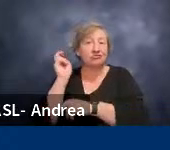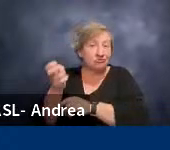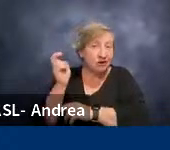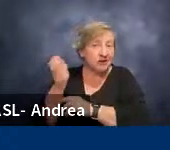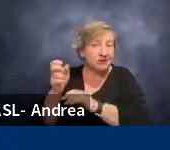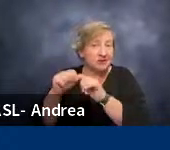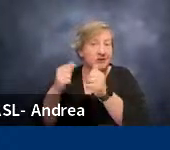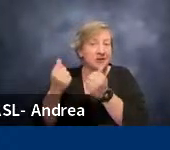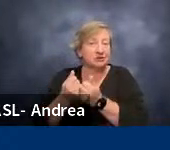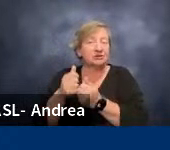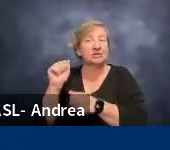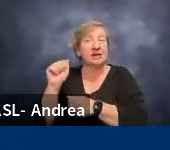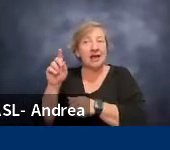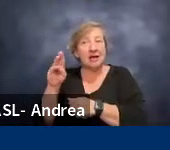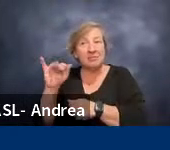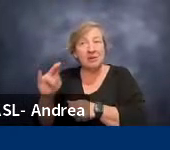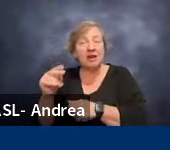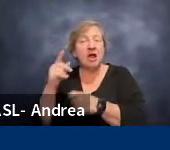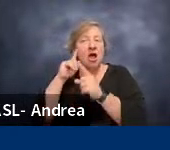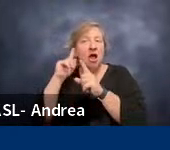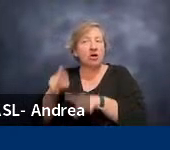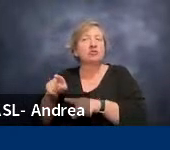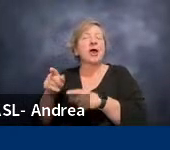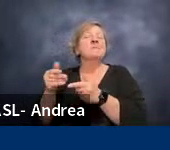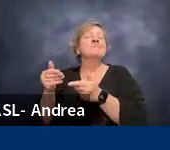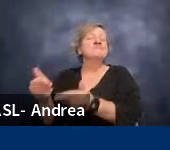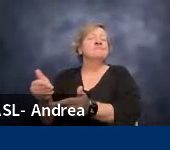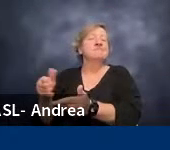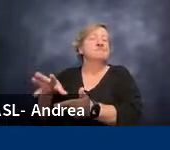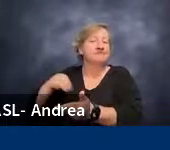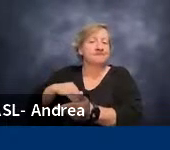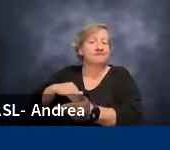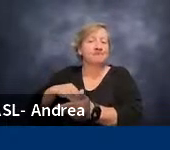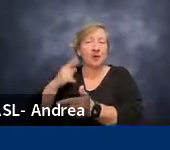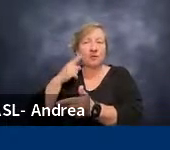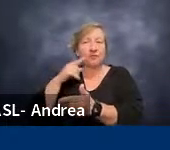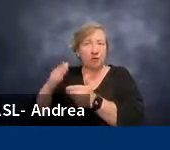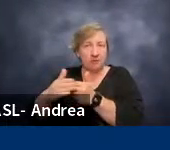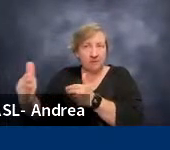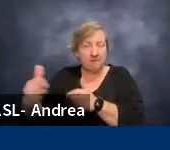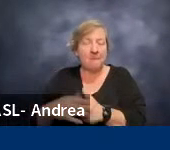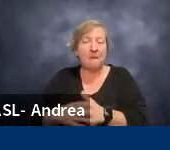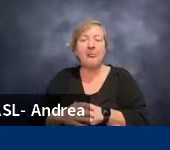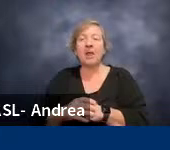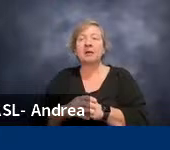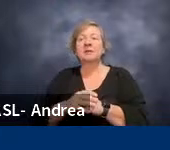Administration agreed to be the path forward. And